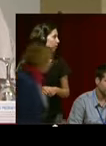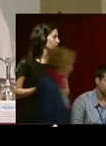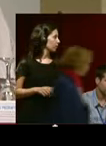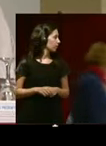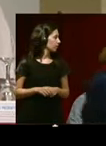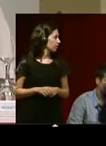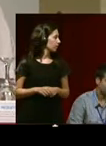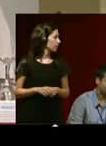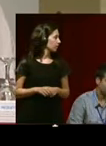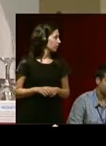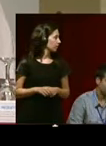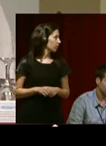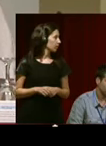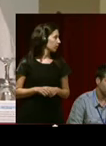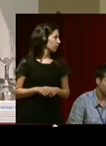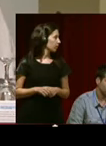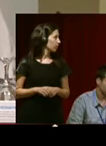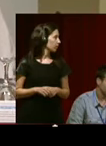Vale.